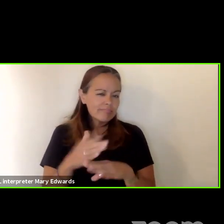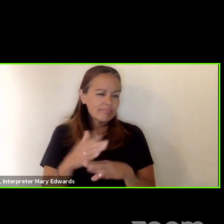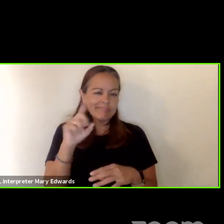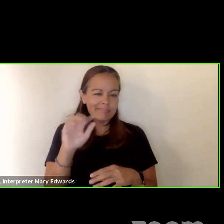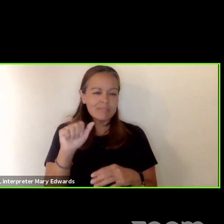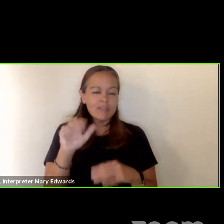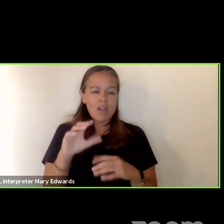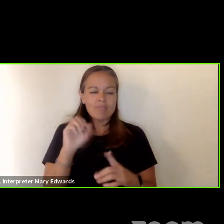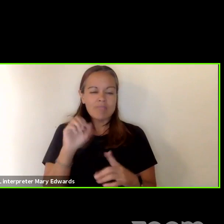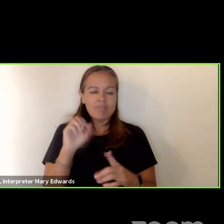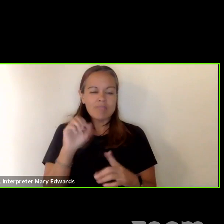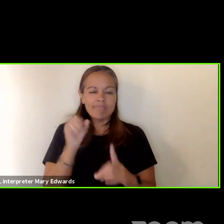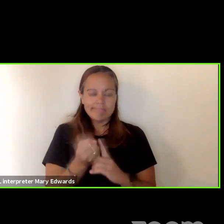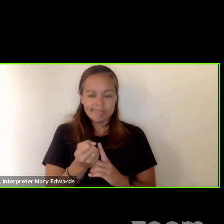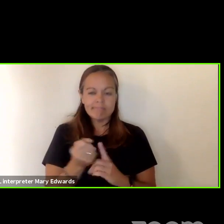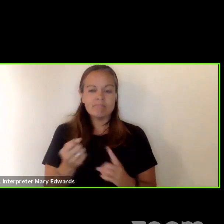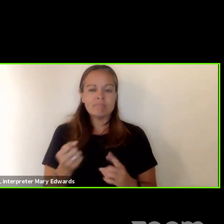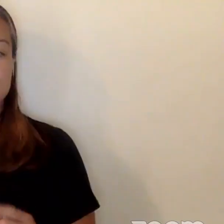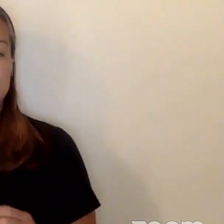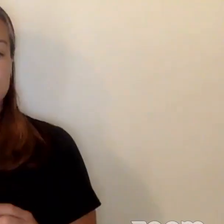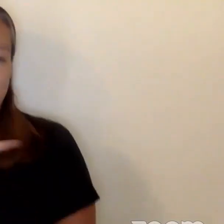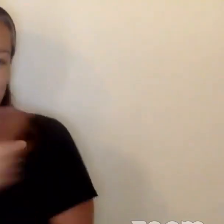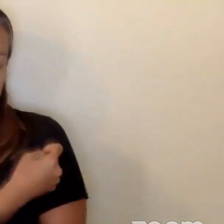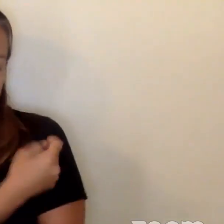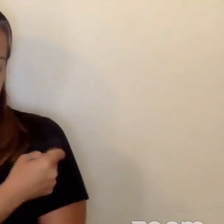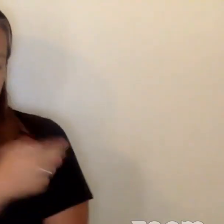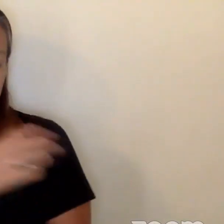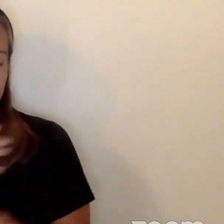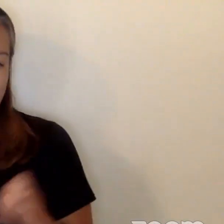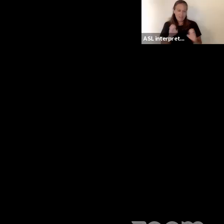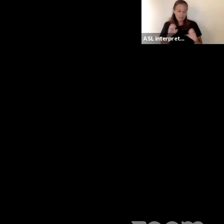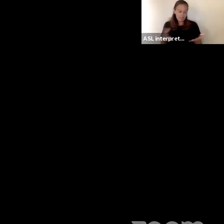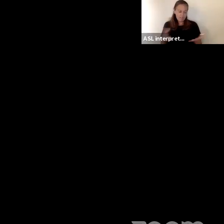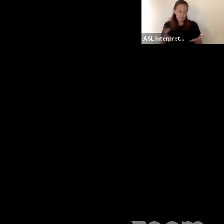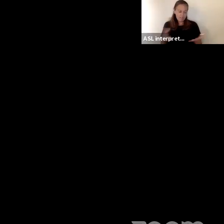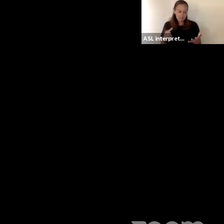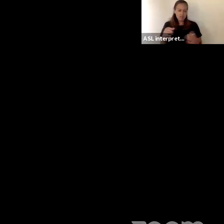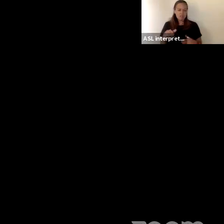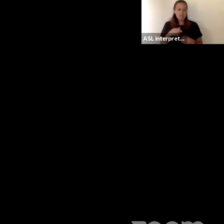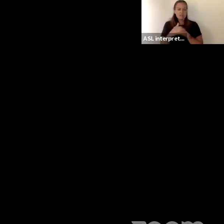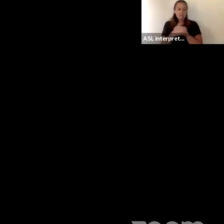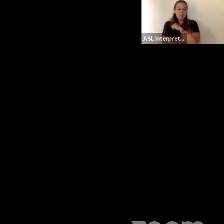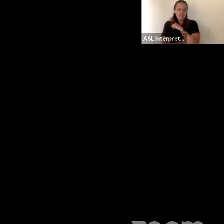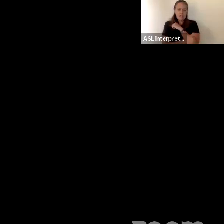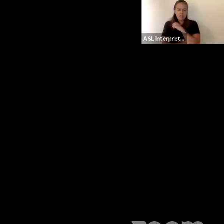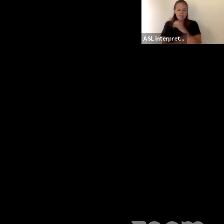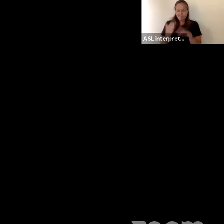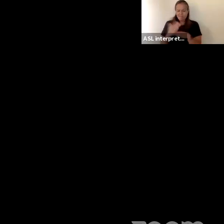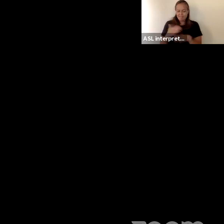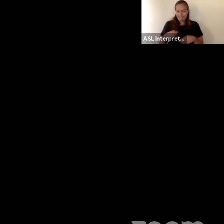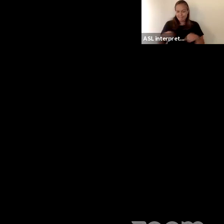cases and um vaccination efforts in sonoma county share my screen